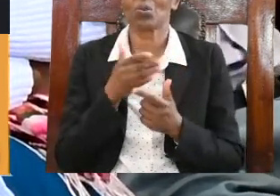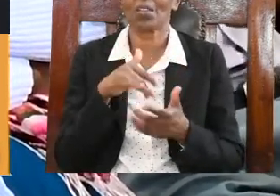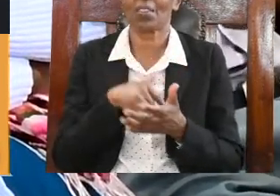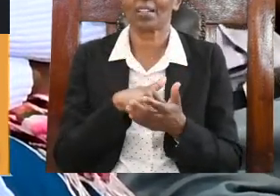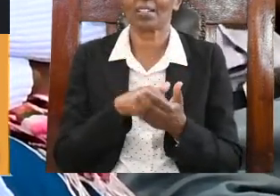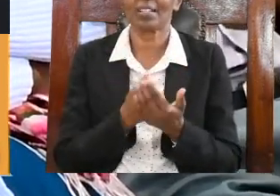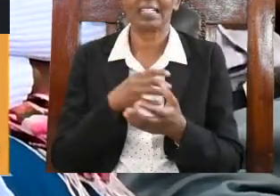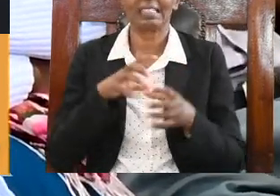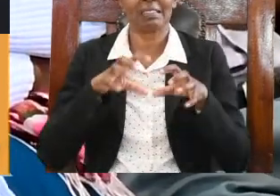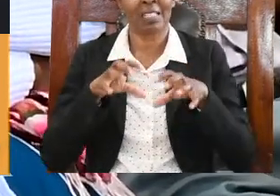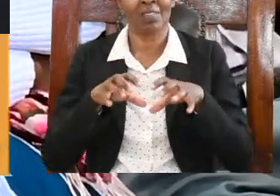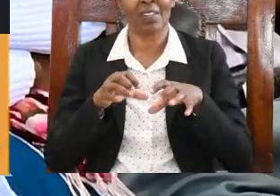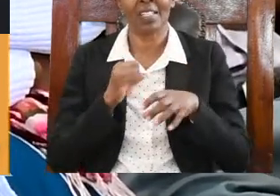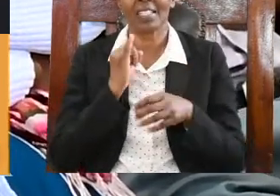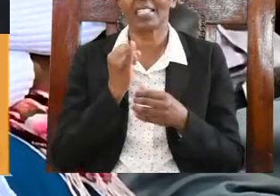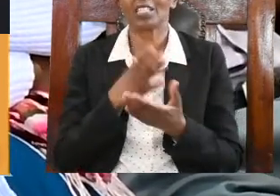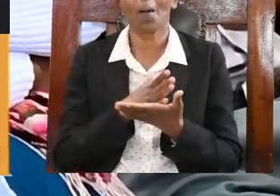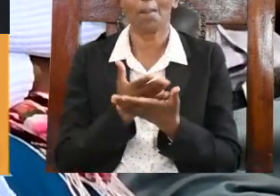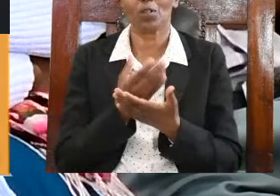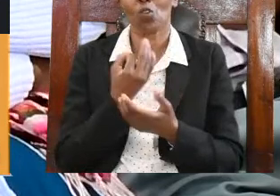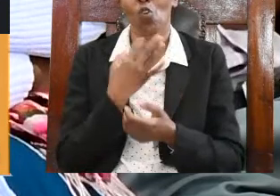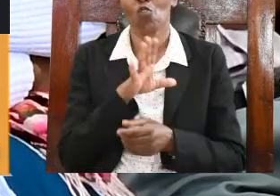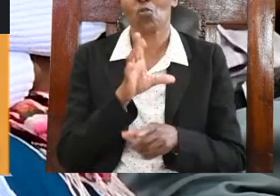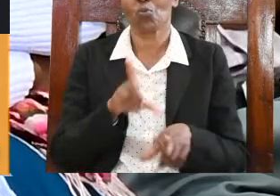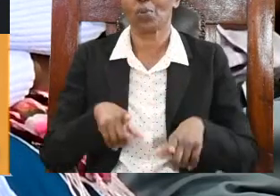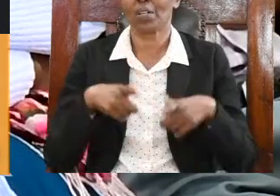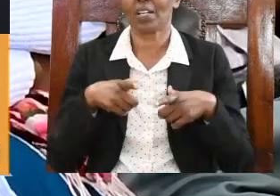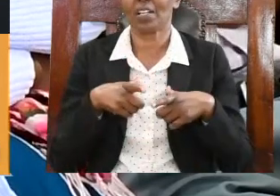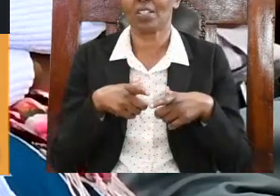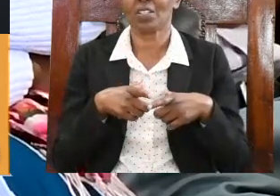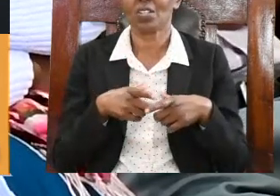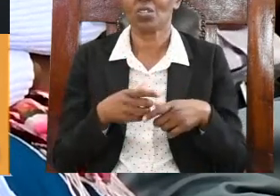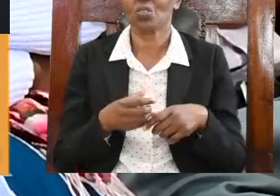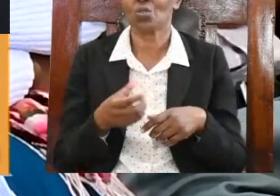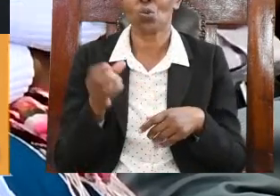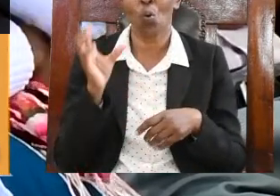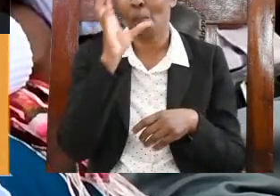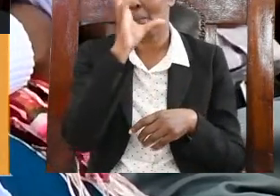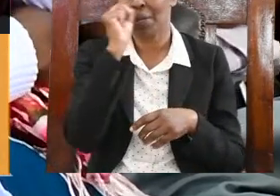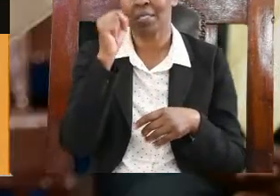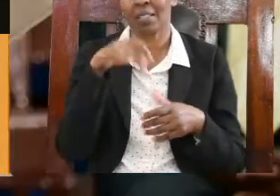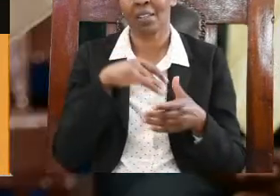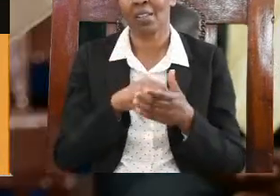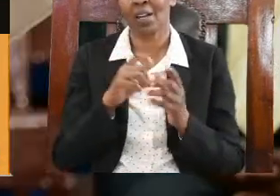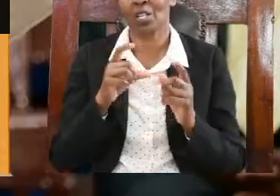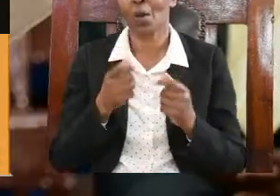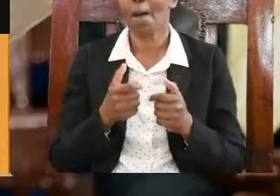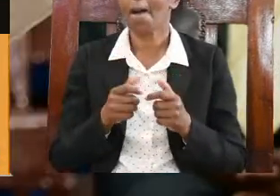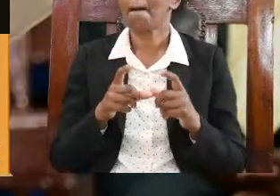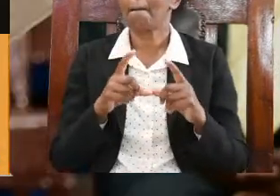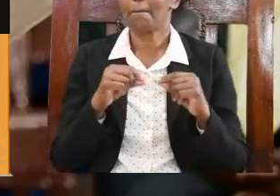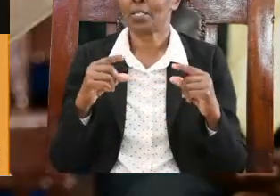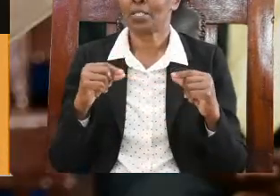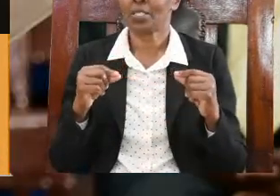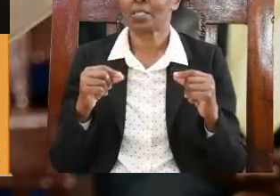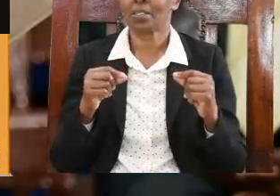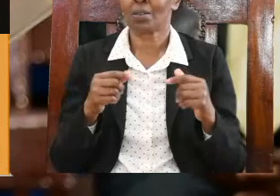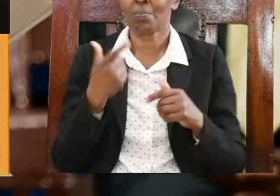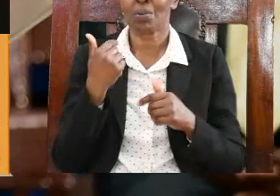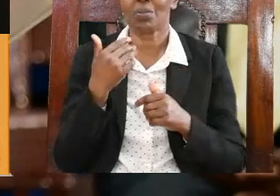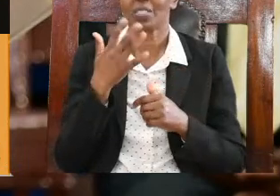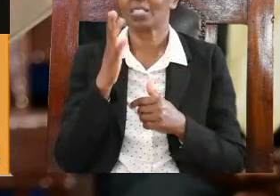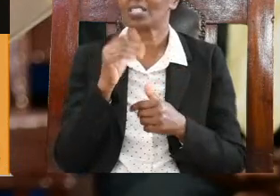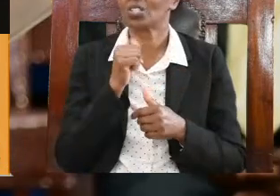you as a Christian, you miss the message, because at times the Lord does not use him